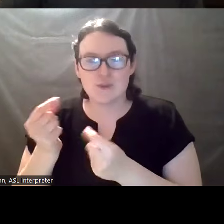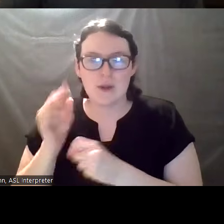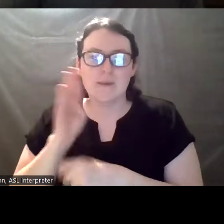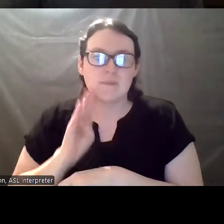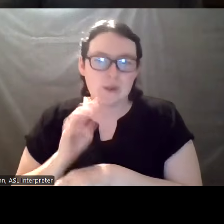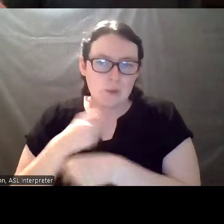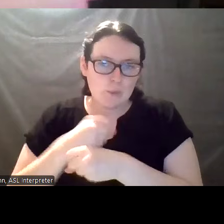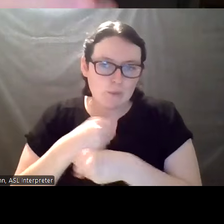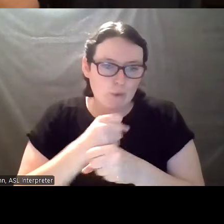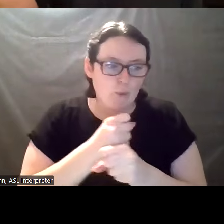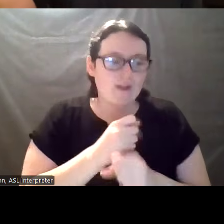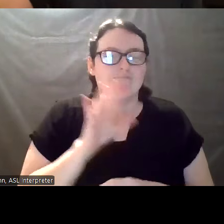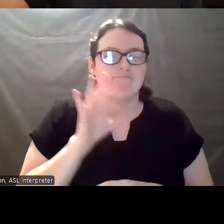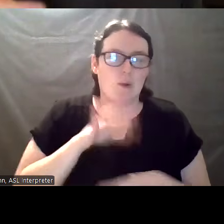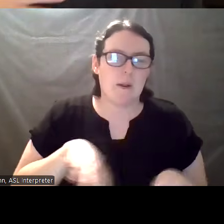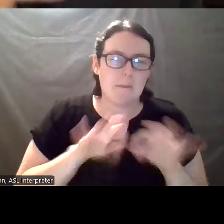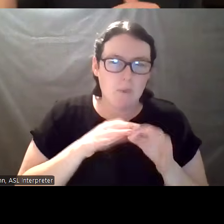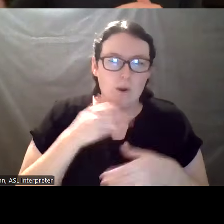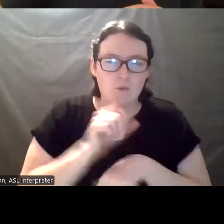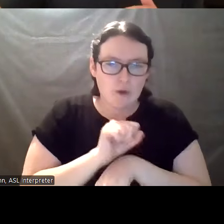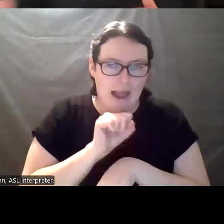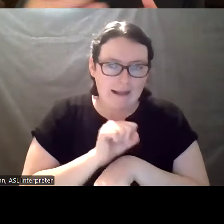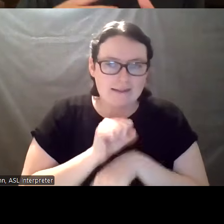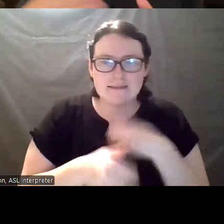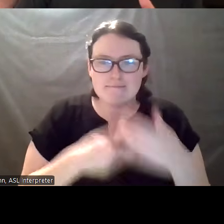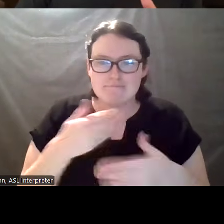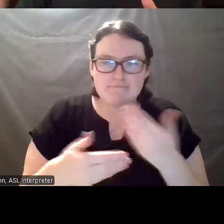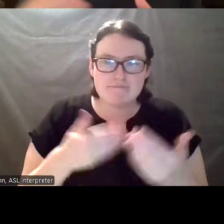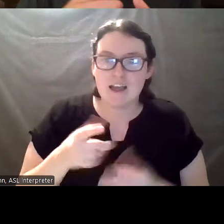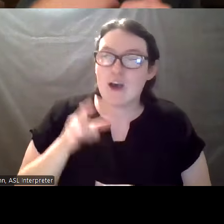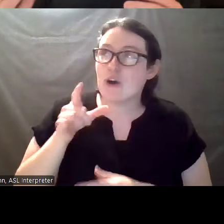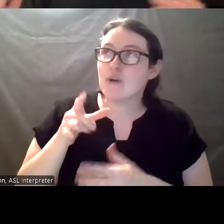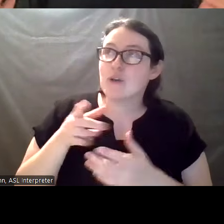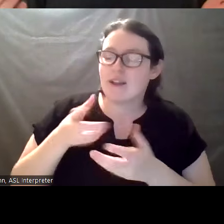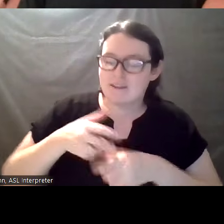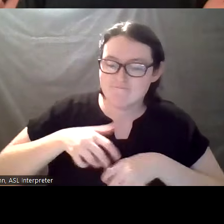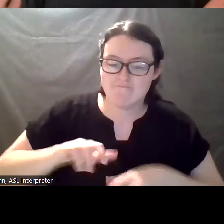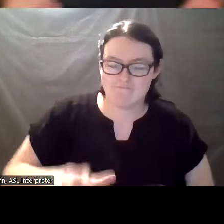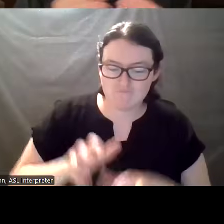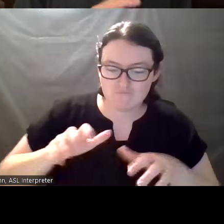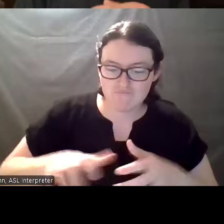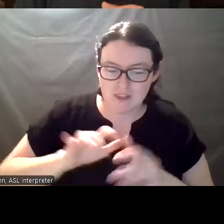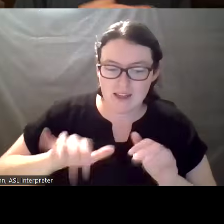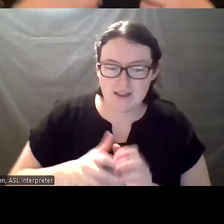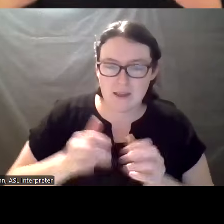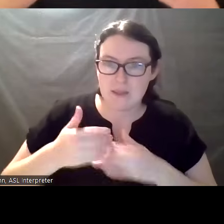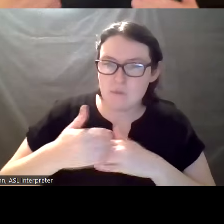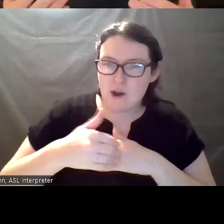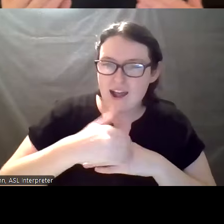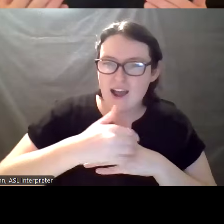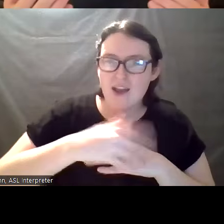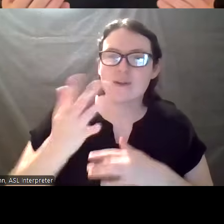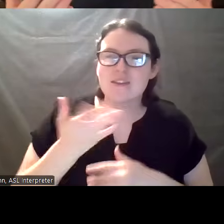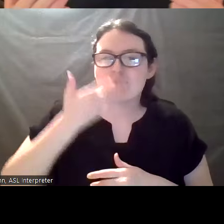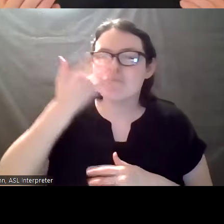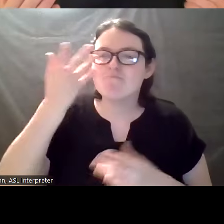activities of the brewer. So you get a little flavor of what it's telling us here. Like Ninkasi, you're the one who handles dough, mixing in a pit the bapier with sweet aromatics. You're the one who